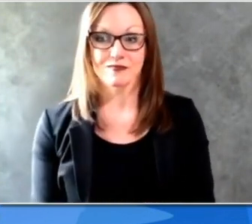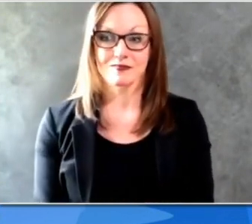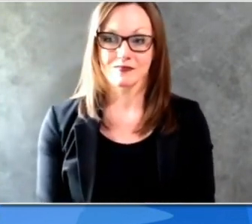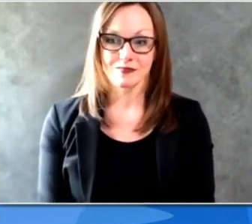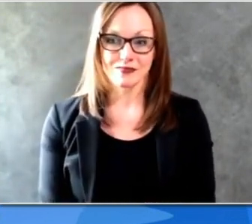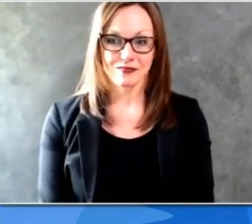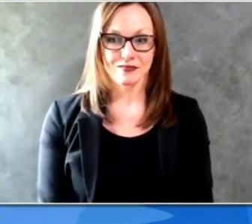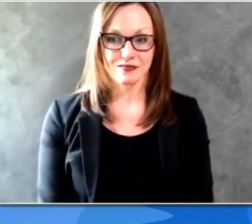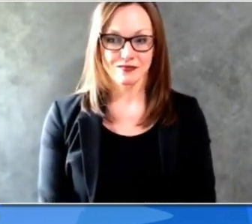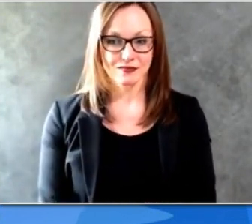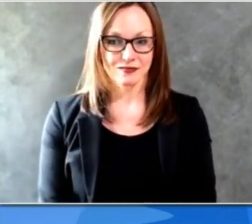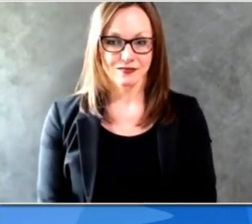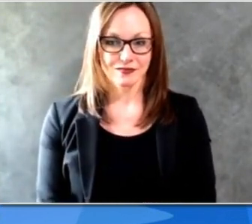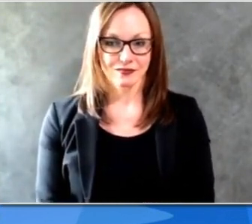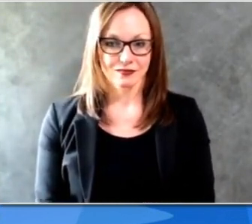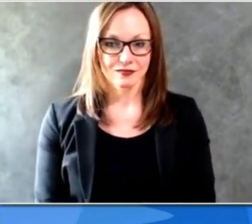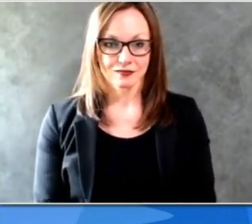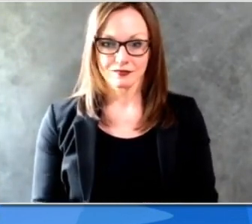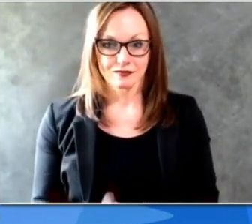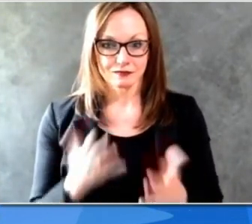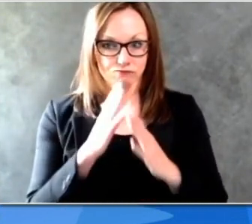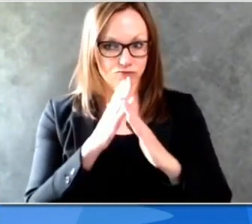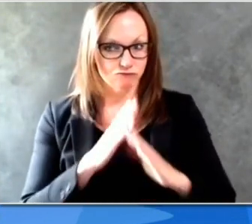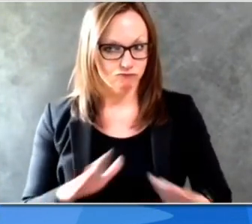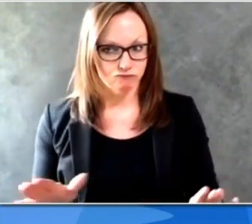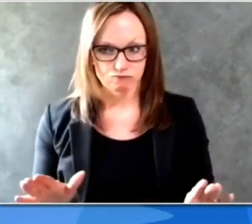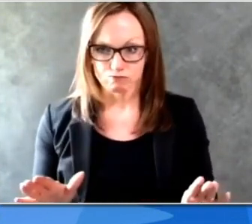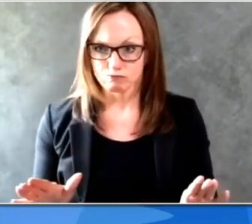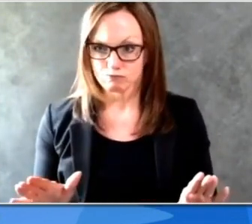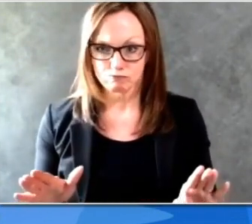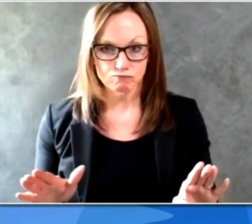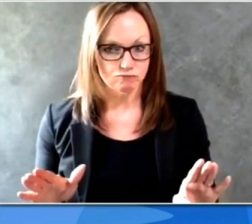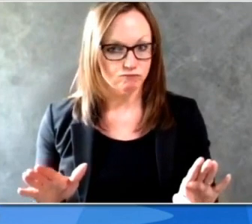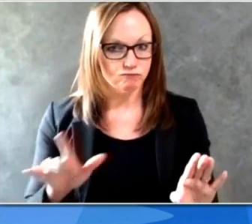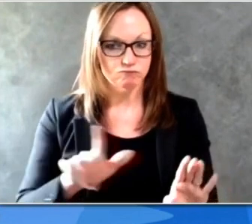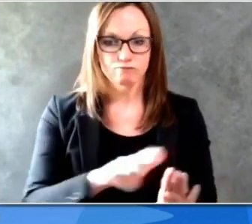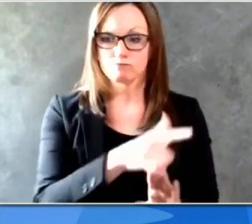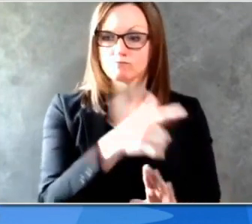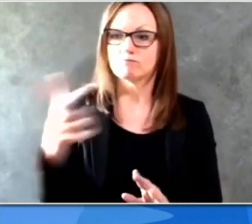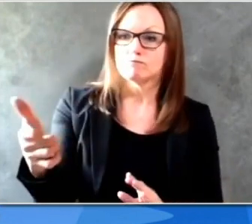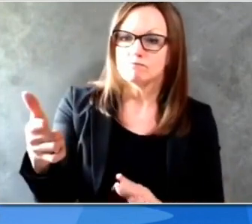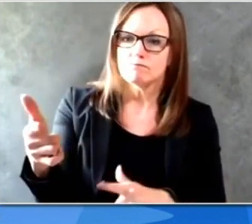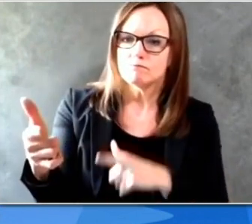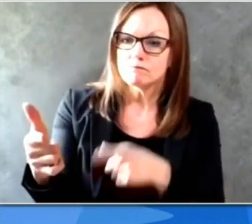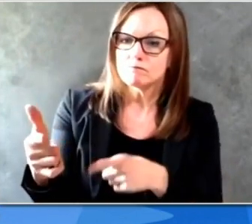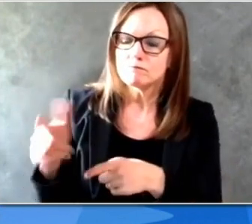And we'll move on then to Stephanie Hoff from WIS Politics. Stephanie?